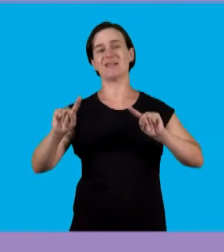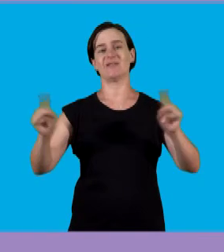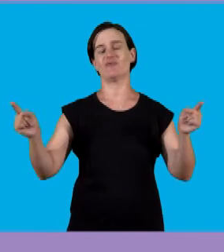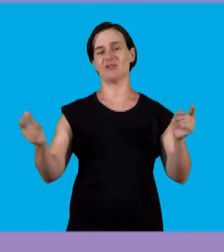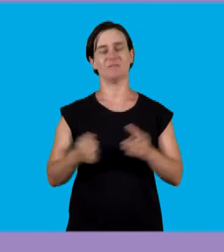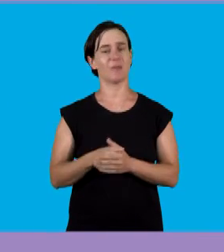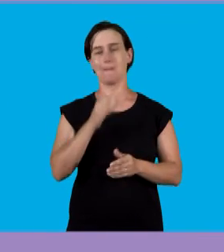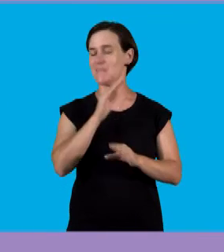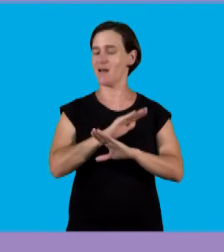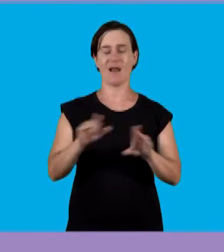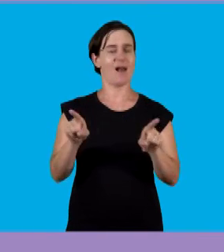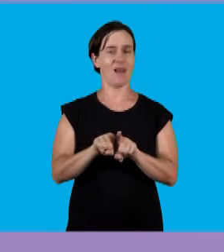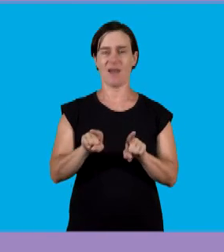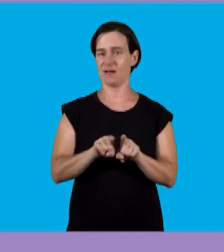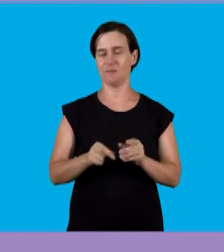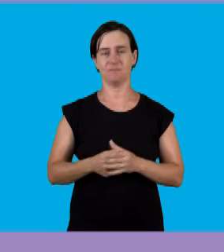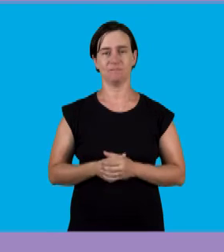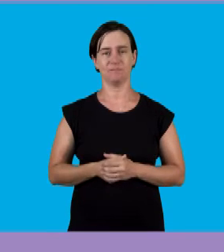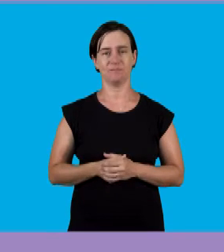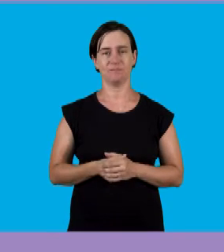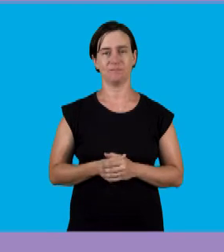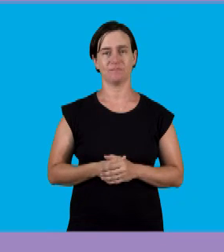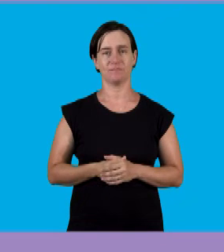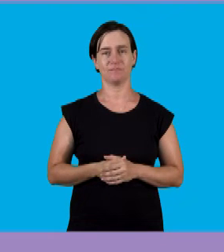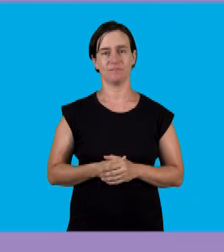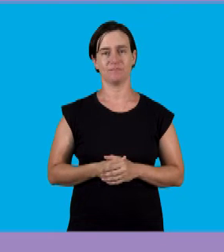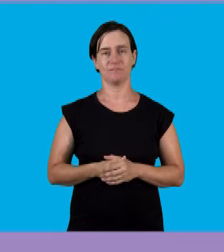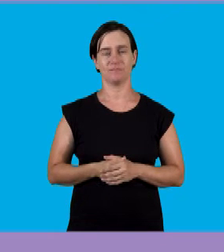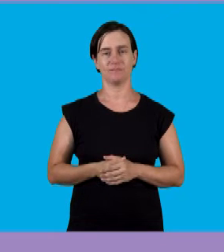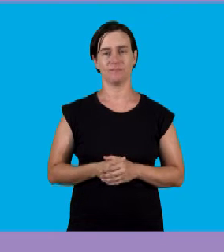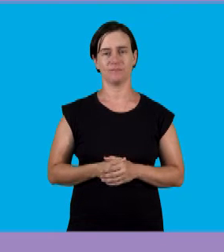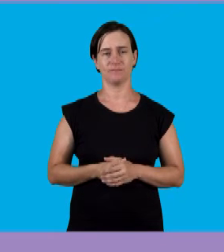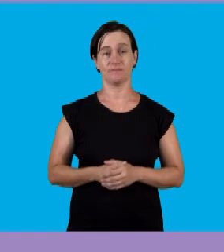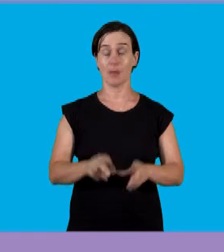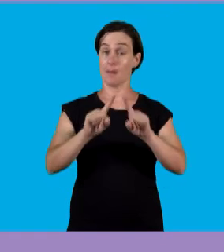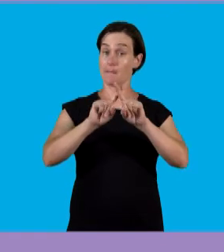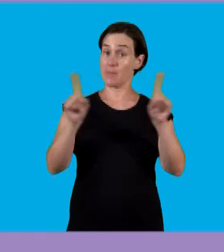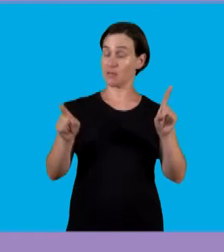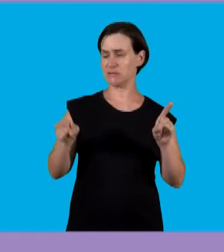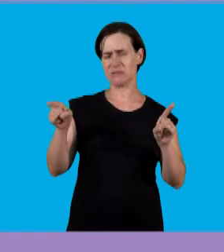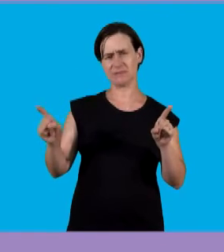is different, so they are not like terms.